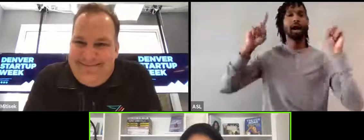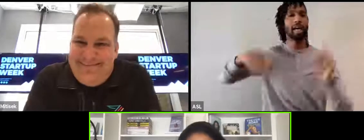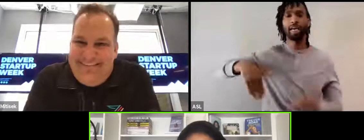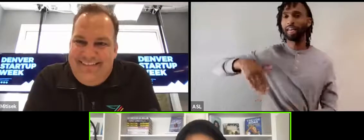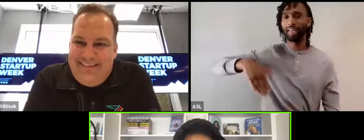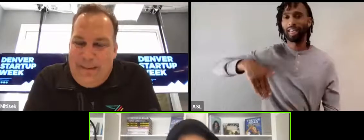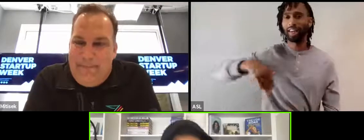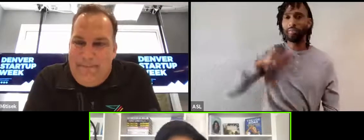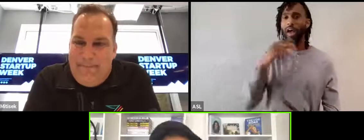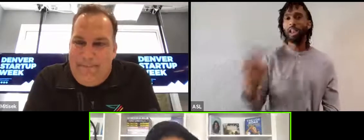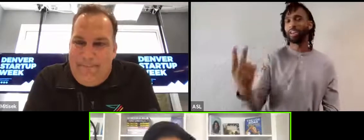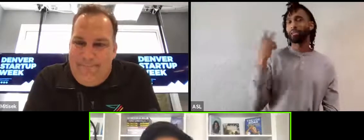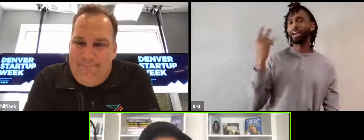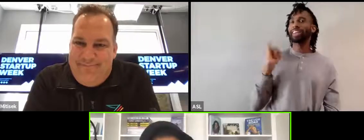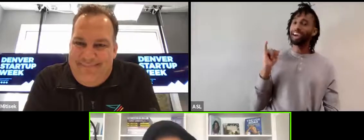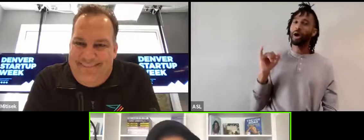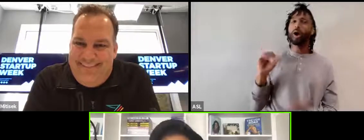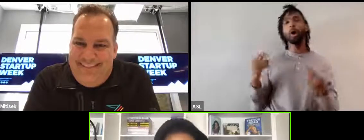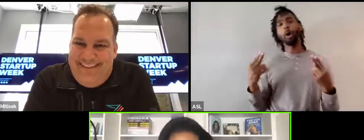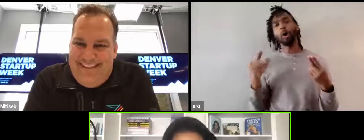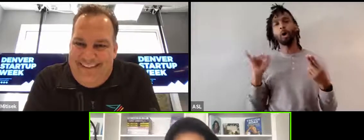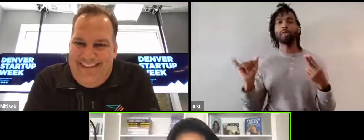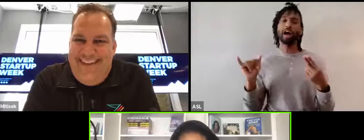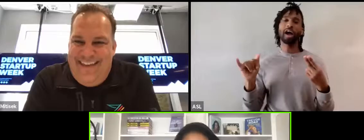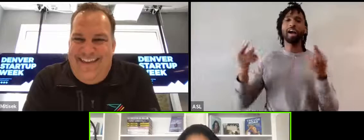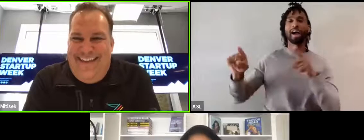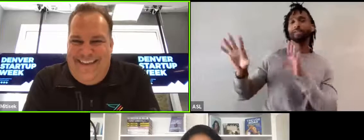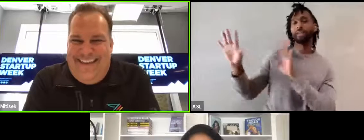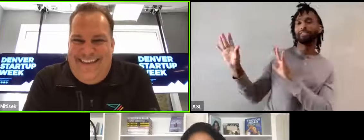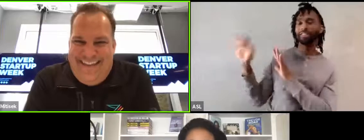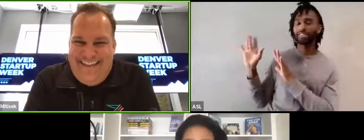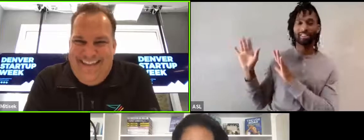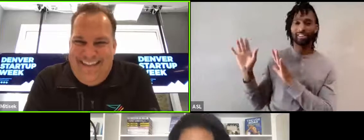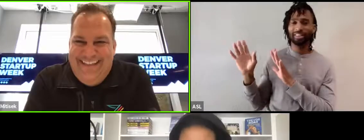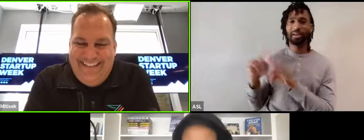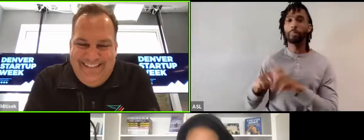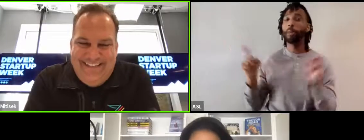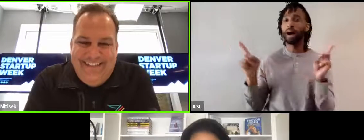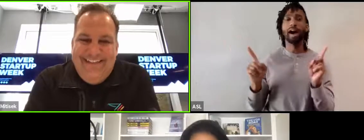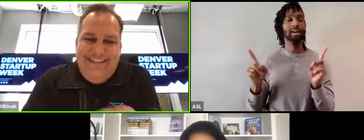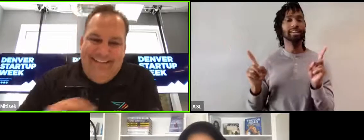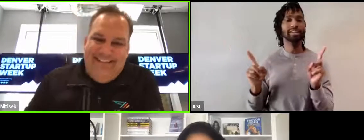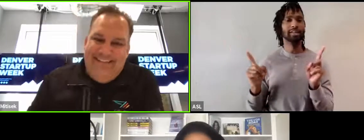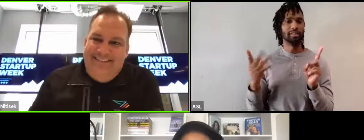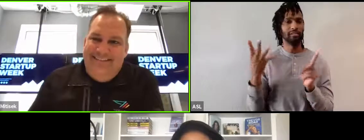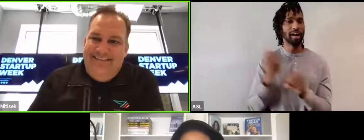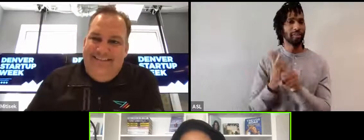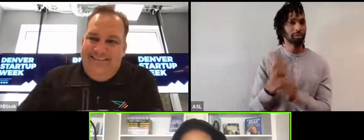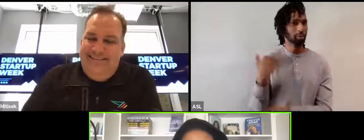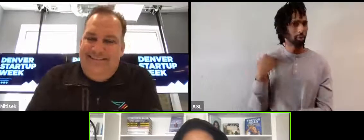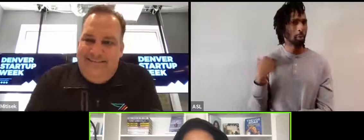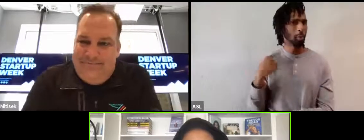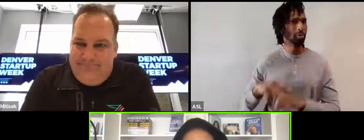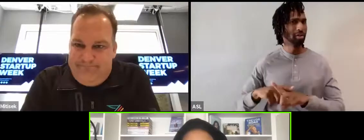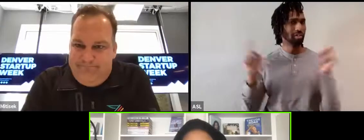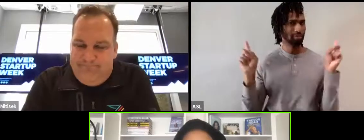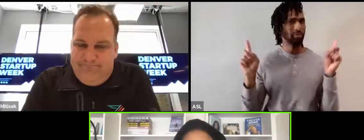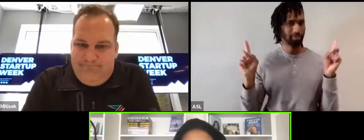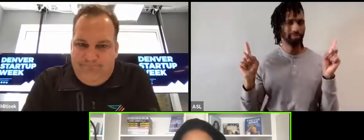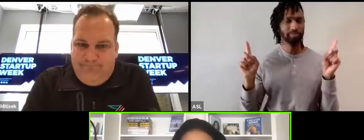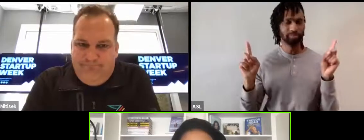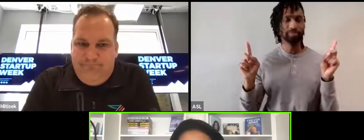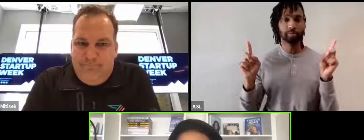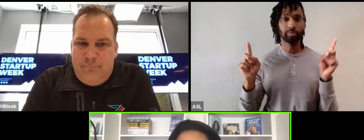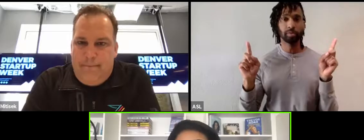like I'm looking back on my life and saying, oh, that happened. But it's definitely different 5 years and 4 years ago. It